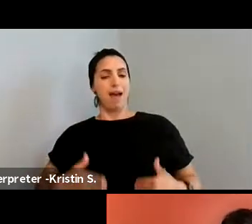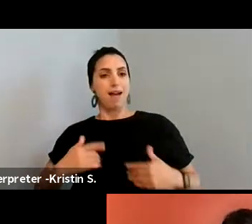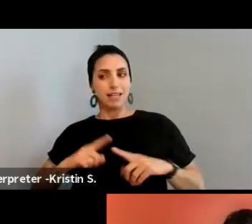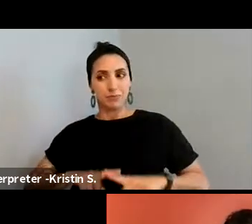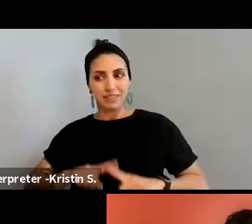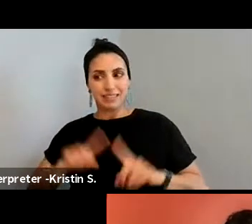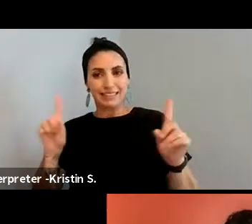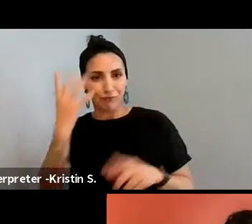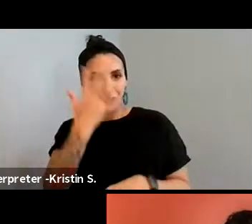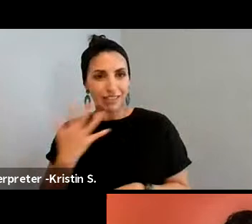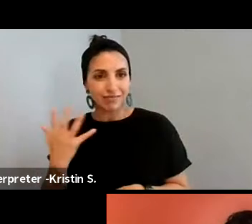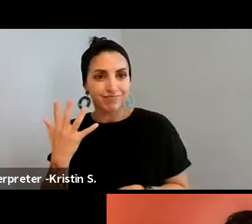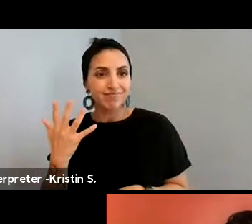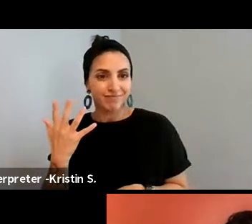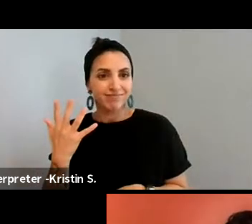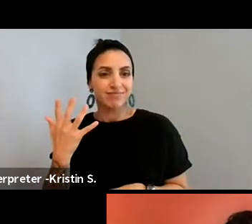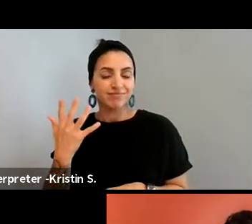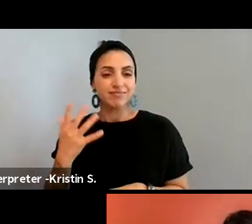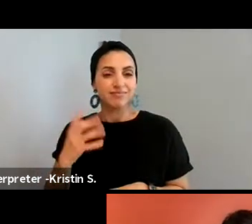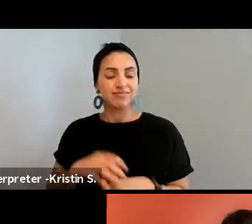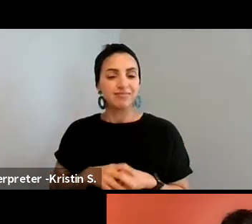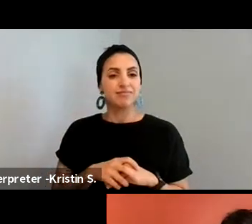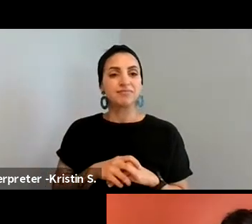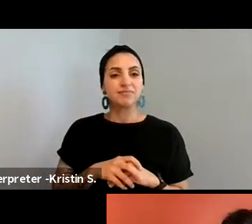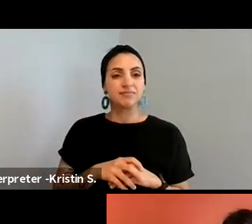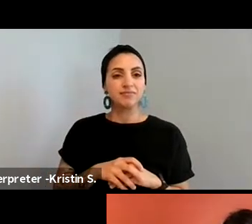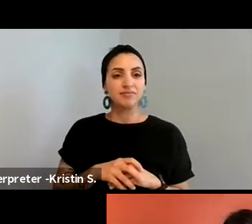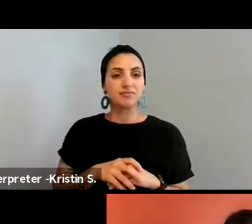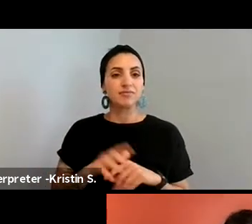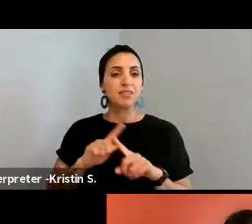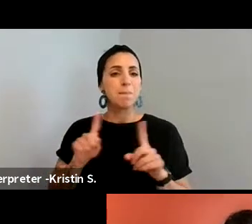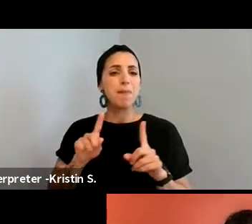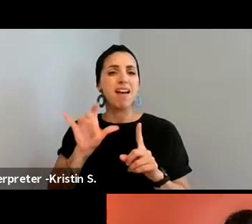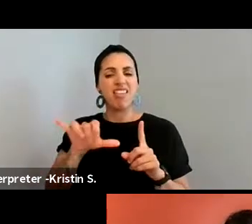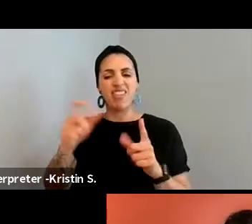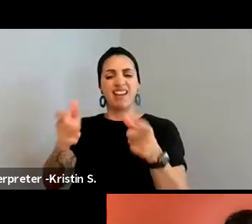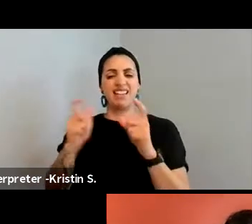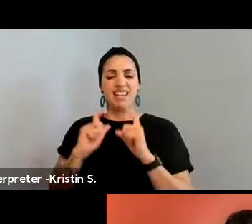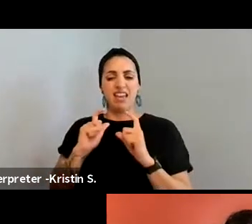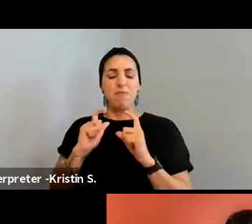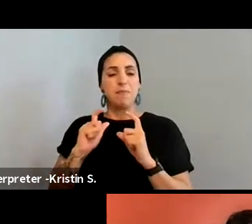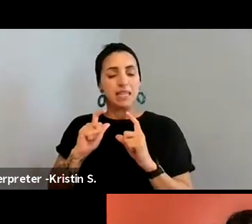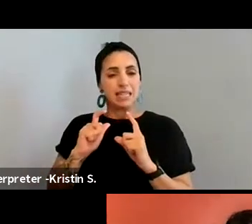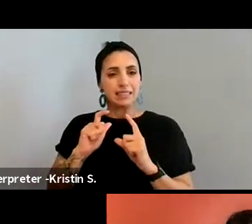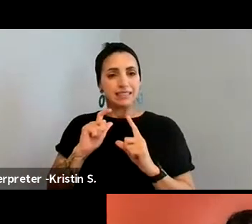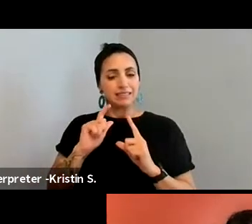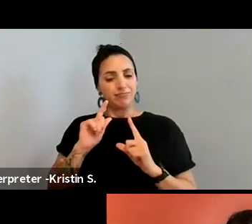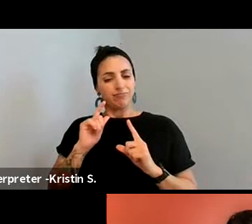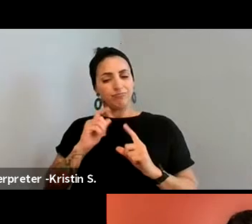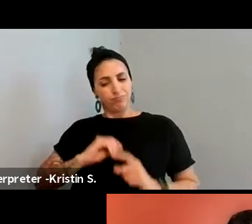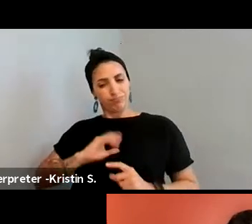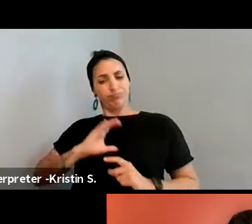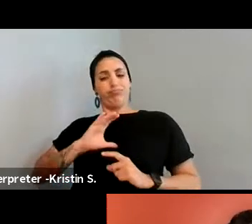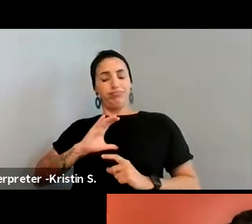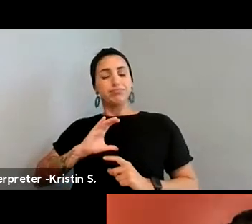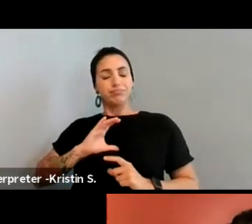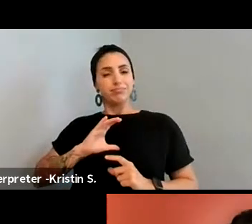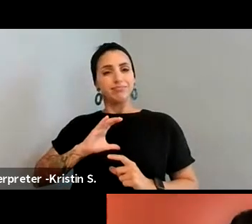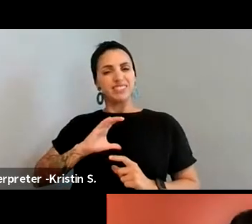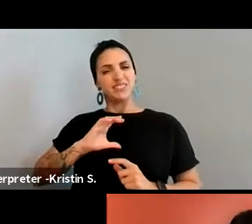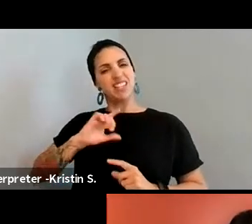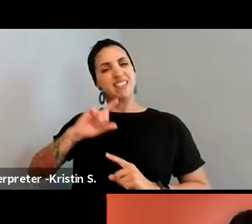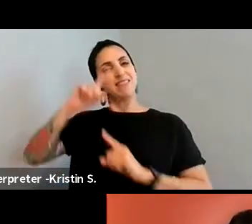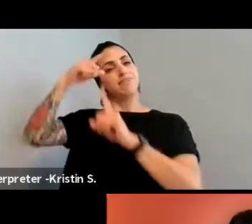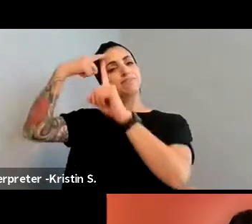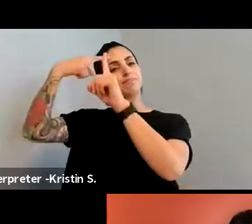And really what it did, though, is it gave me a self-confidence and a very